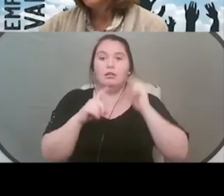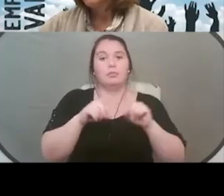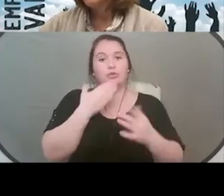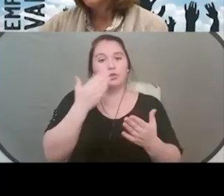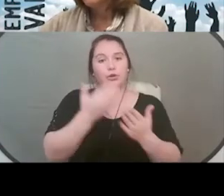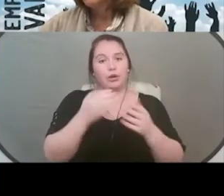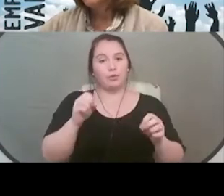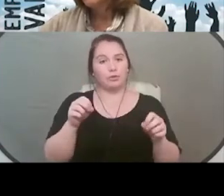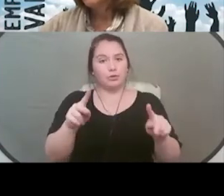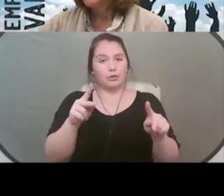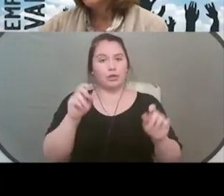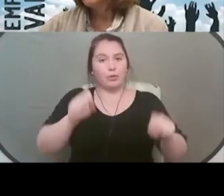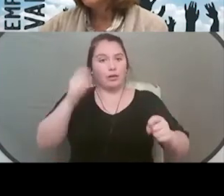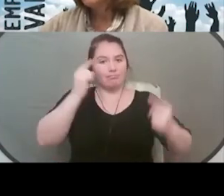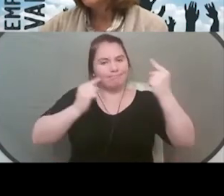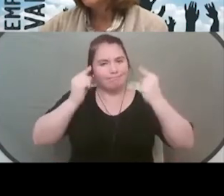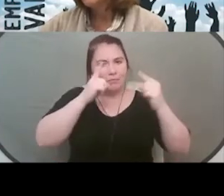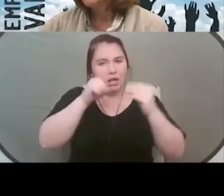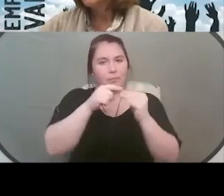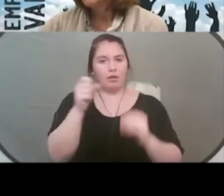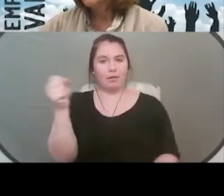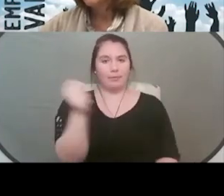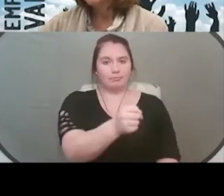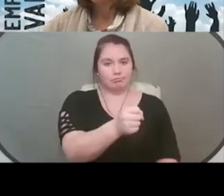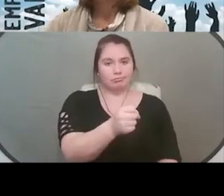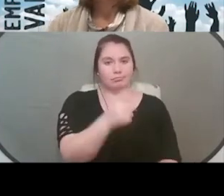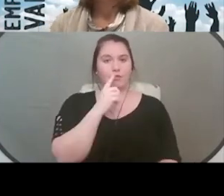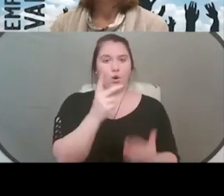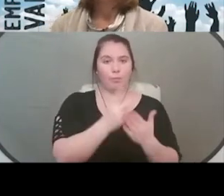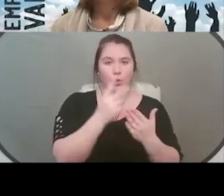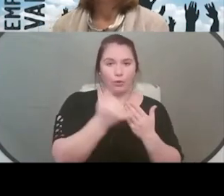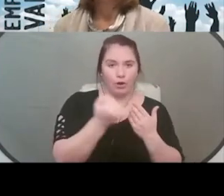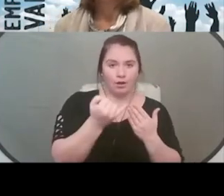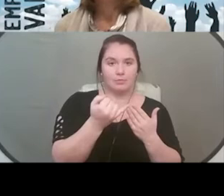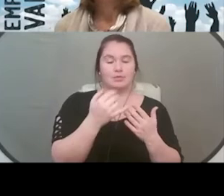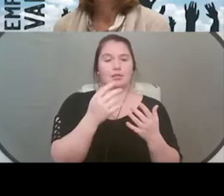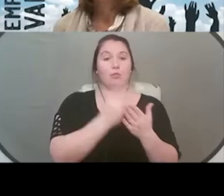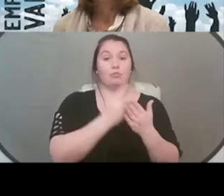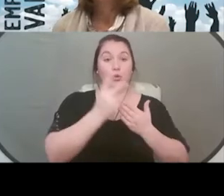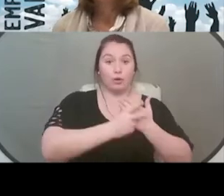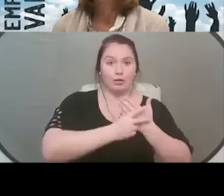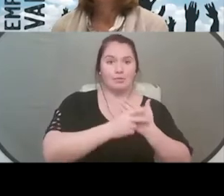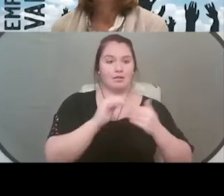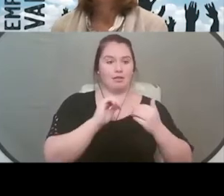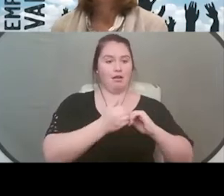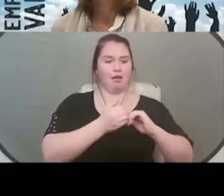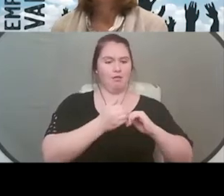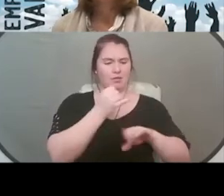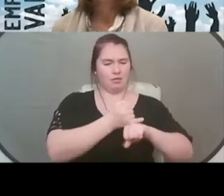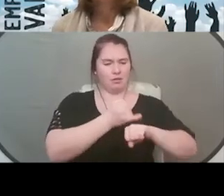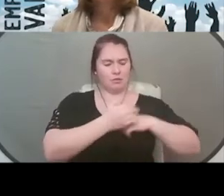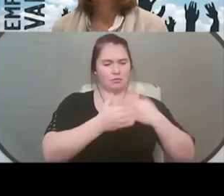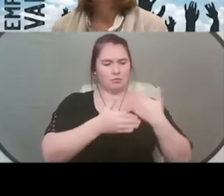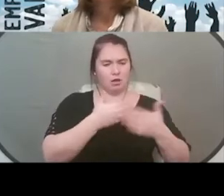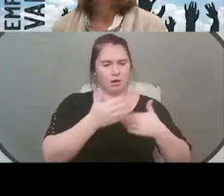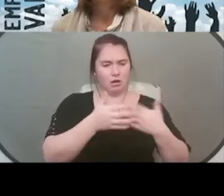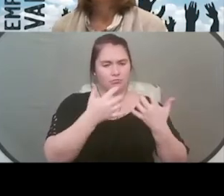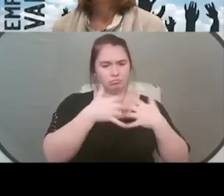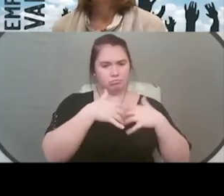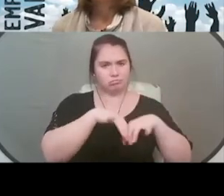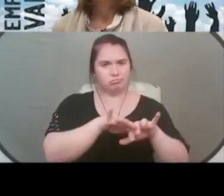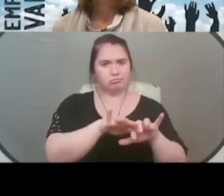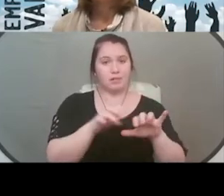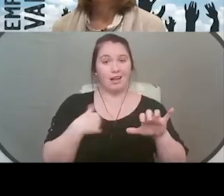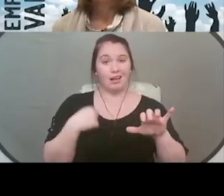to think about the placement of programs and how the campus flows from day to day. I think that building was